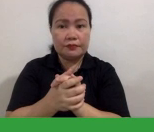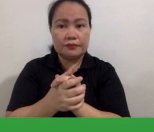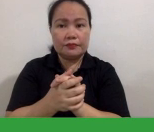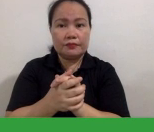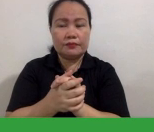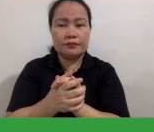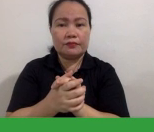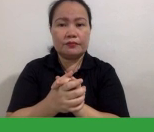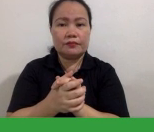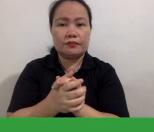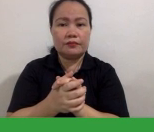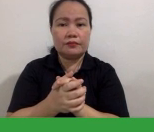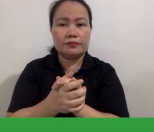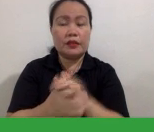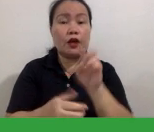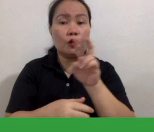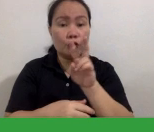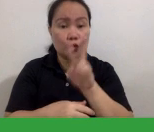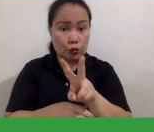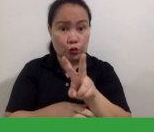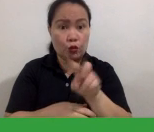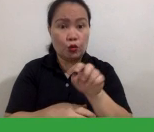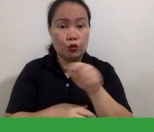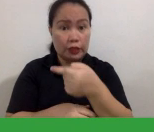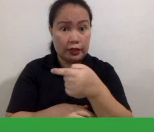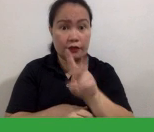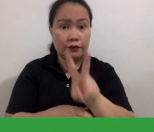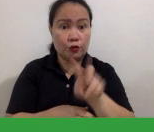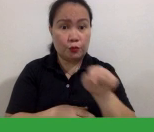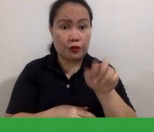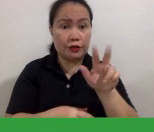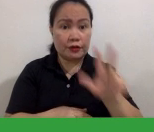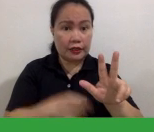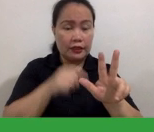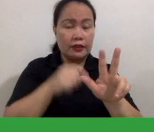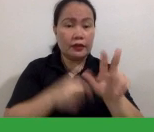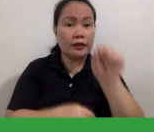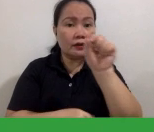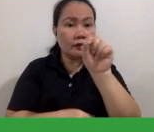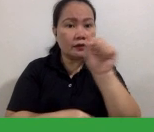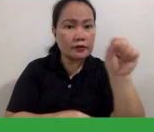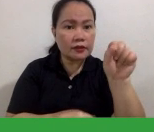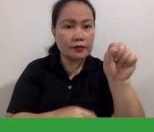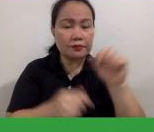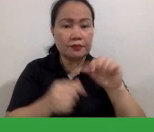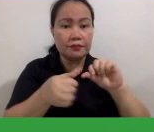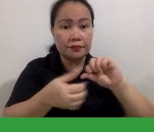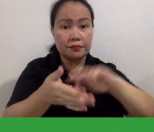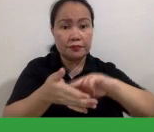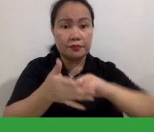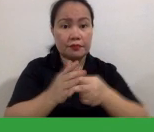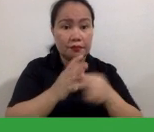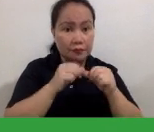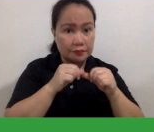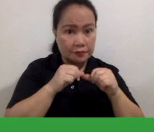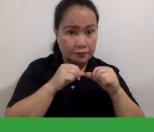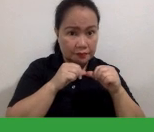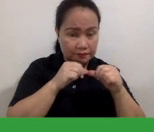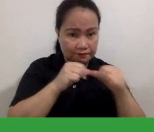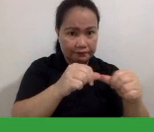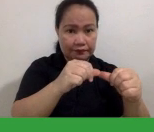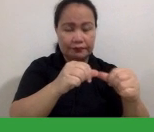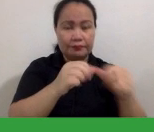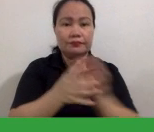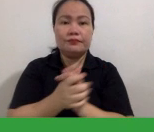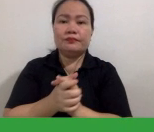bar. So, ano ang nauulit dito? 3. Okay? So, kung 3 ang nauulit, pwede natin siyang i-rewrite as negative 2